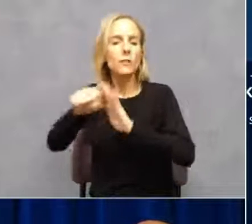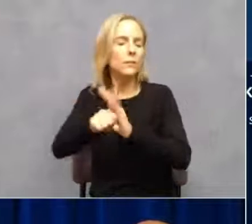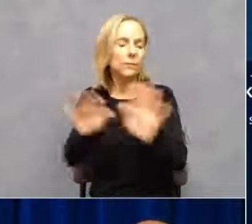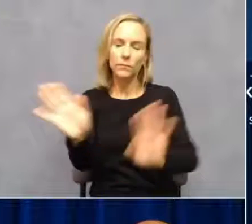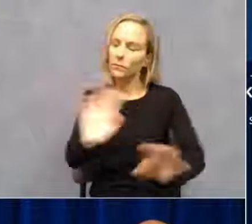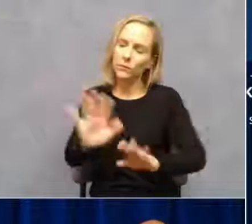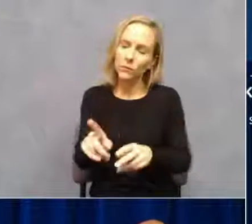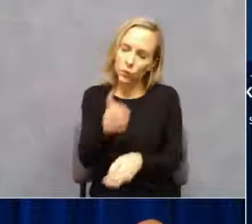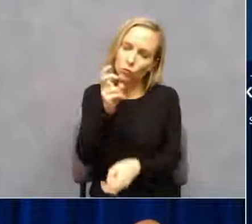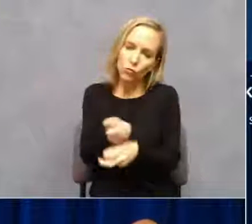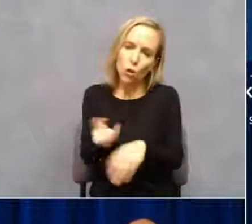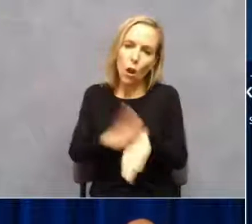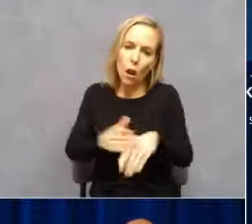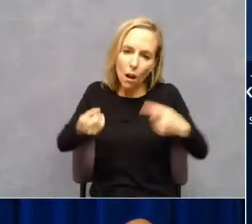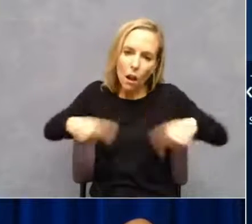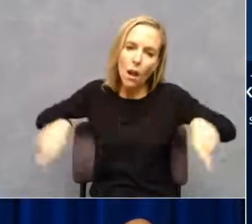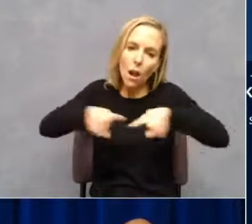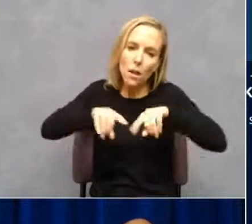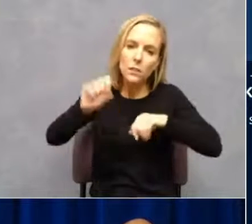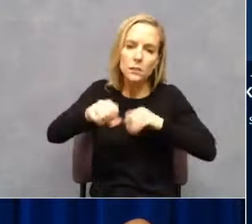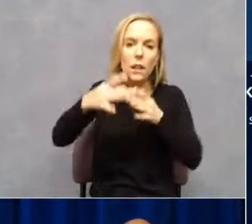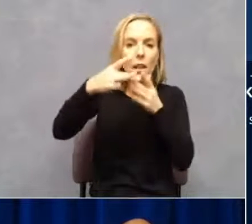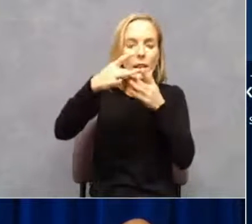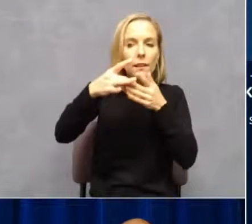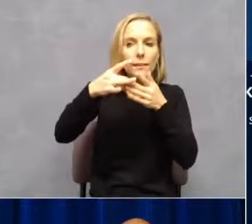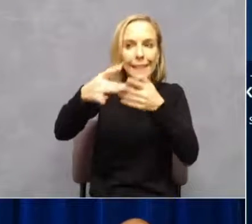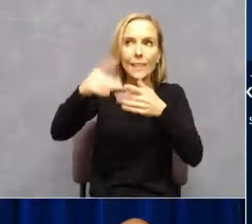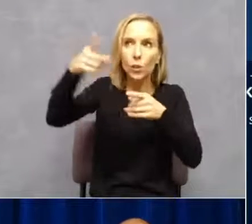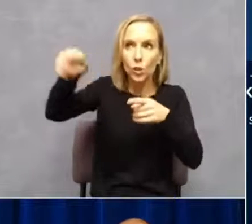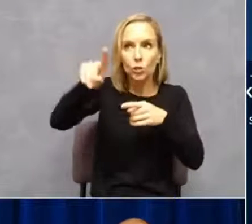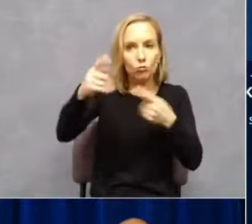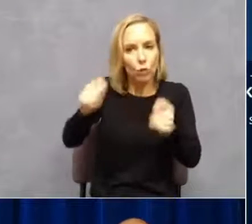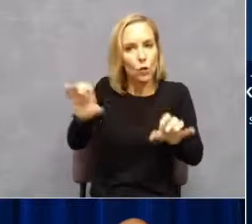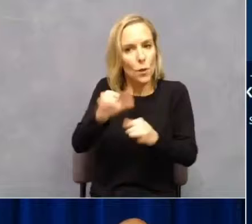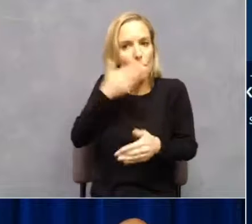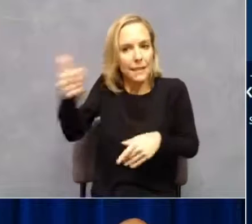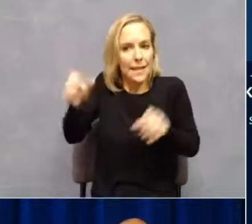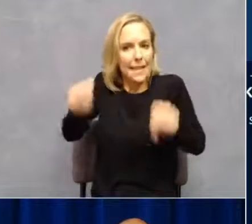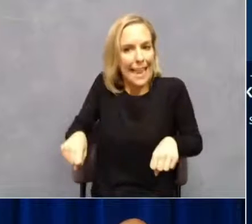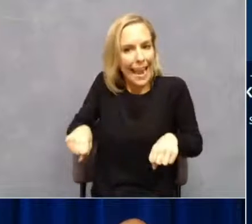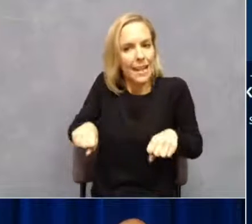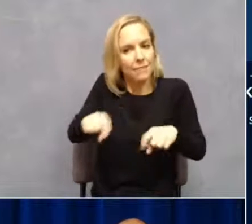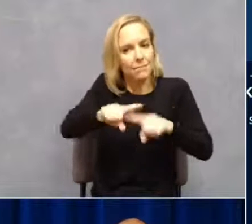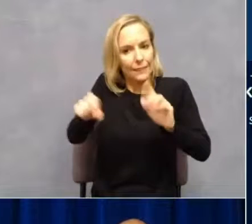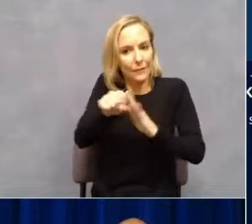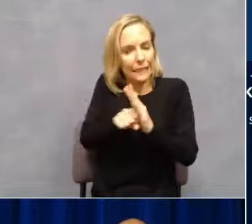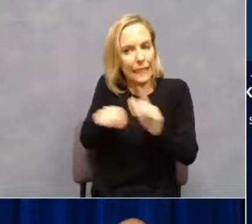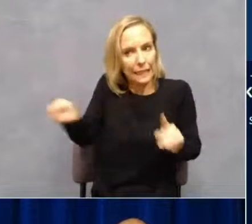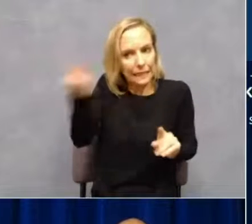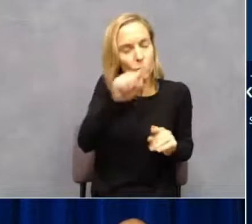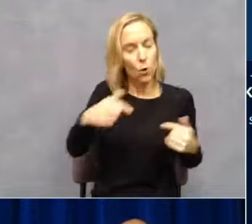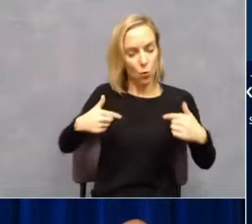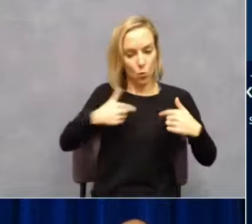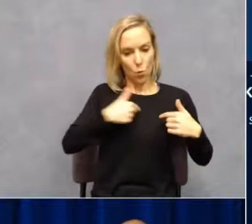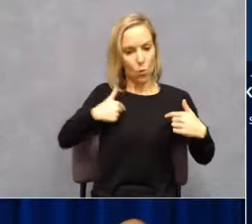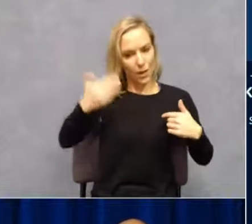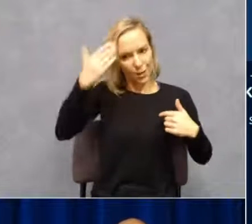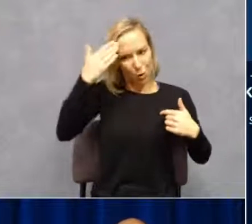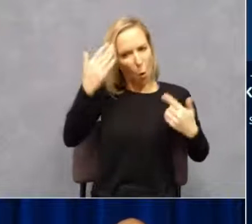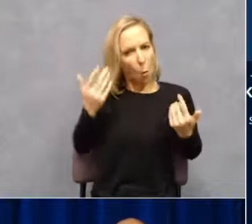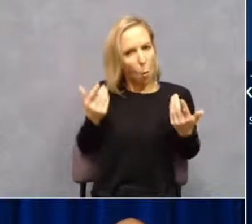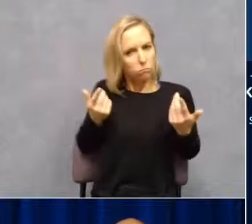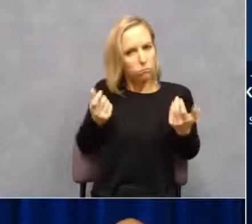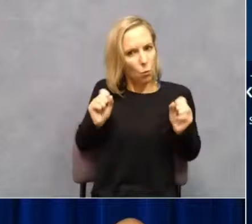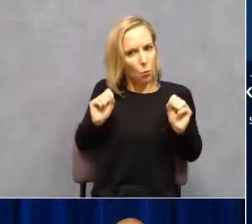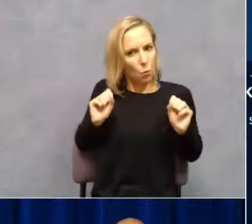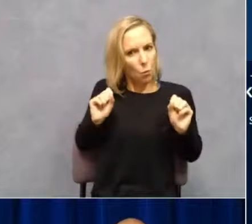all of us, and I think the leaders are trying to do the best they can across different places. But we know what works. We know that the tools we